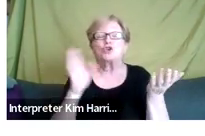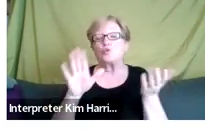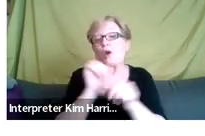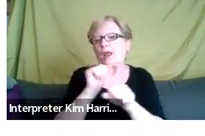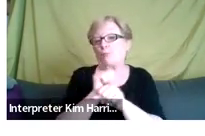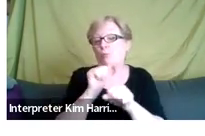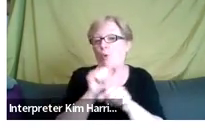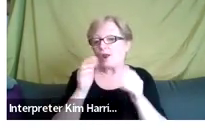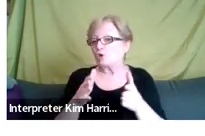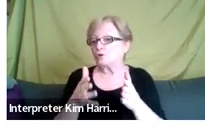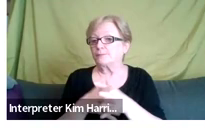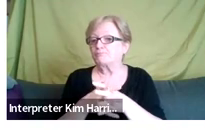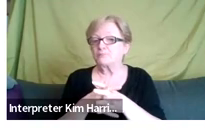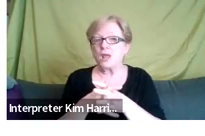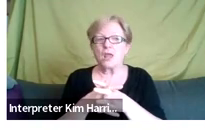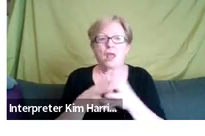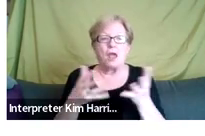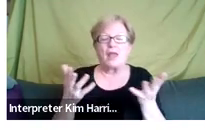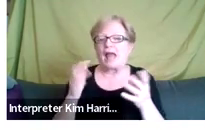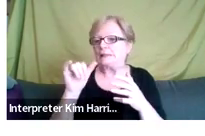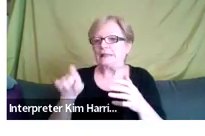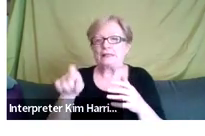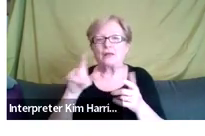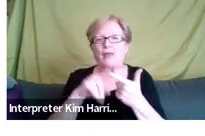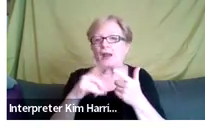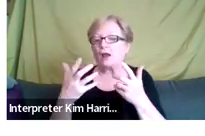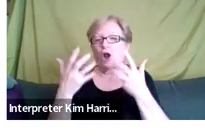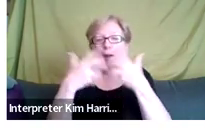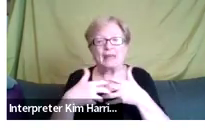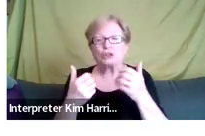employees that need that accommodation.